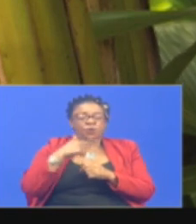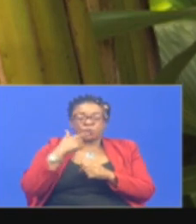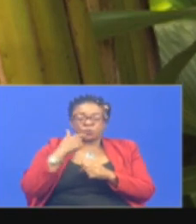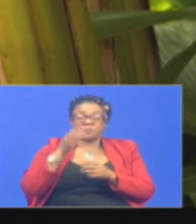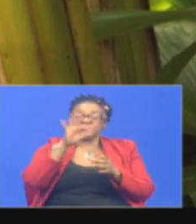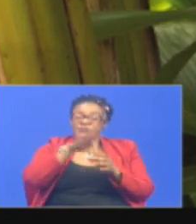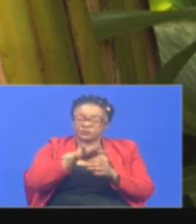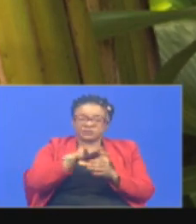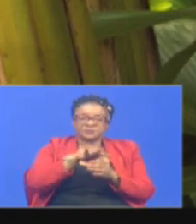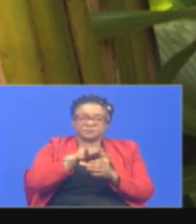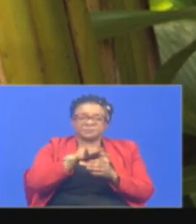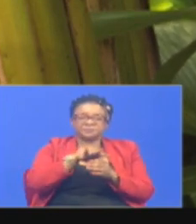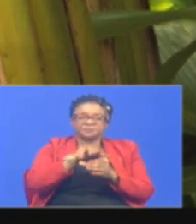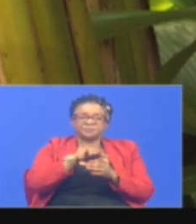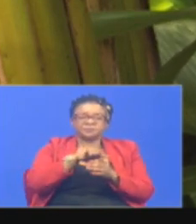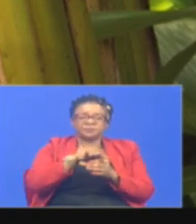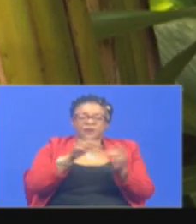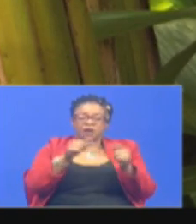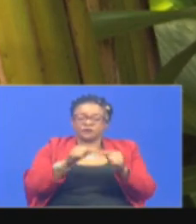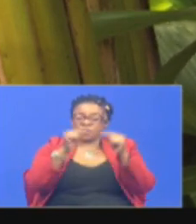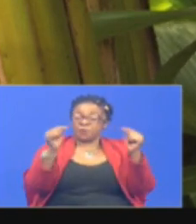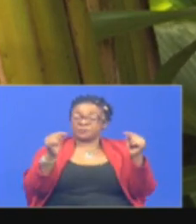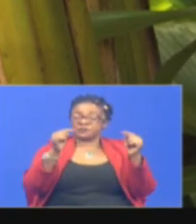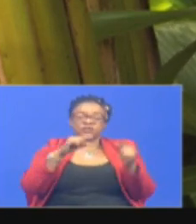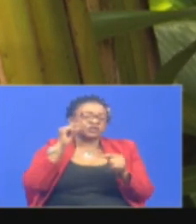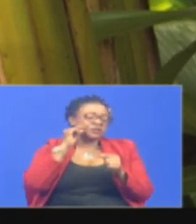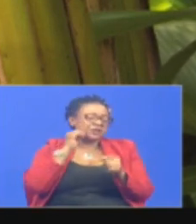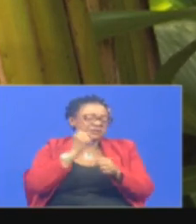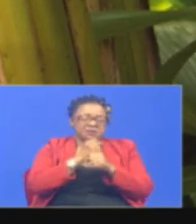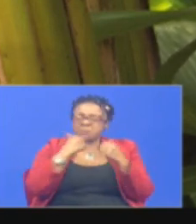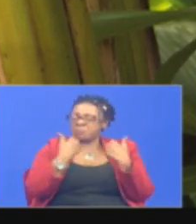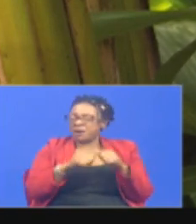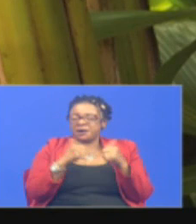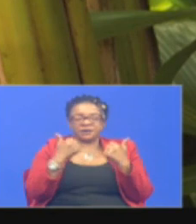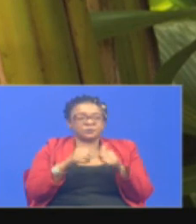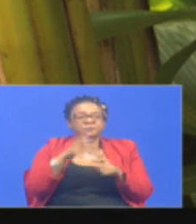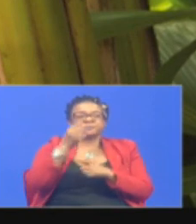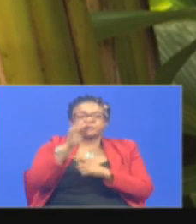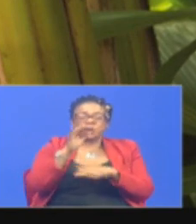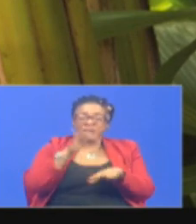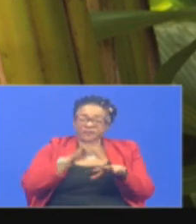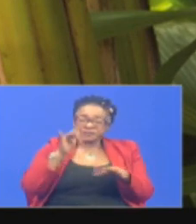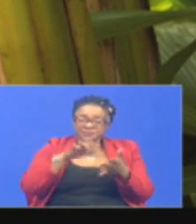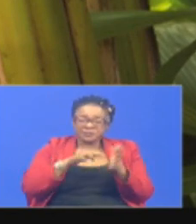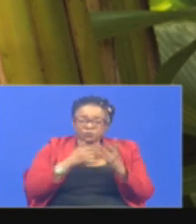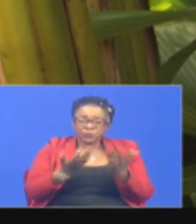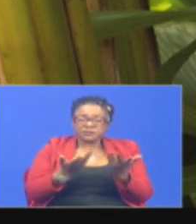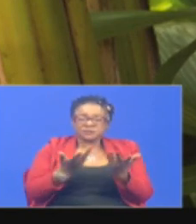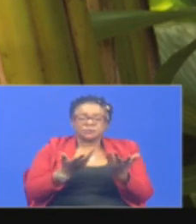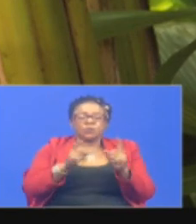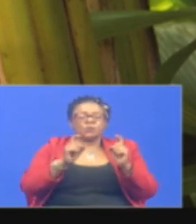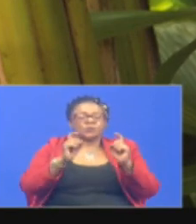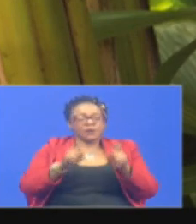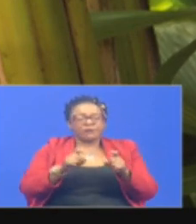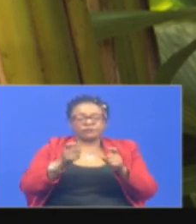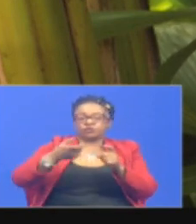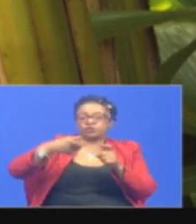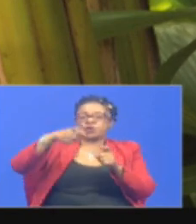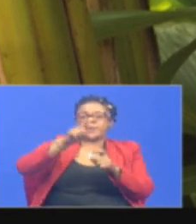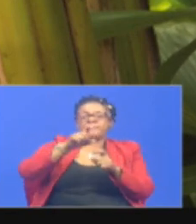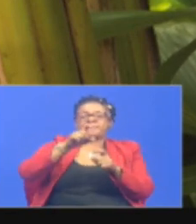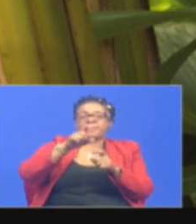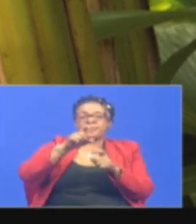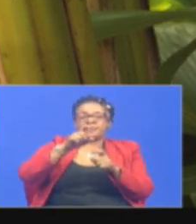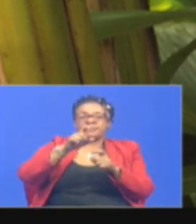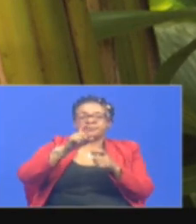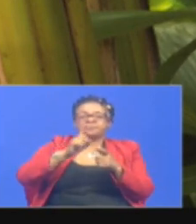are of the opposite gender. They have not done it. So the effect is that we have to top up. And then they